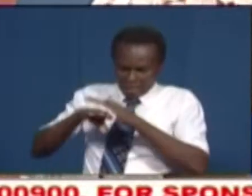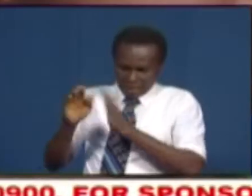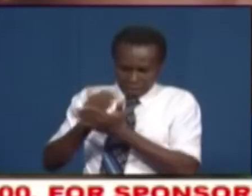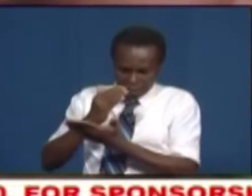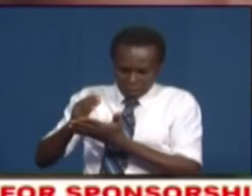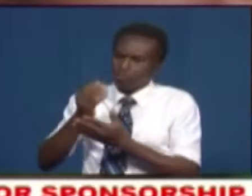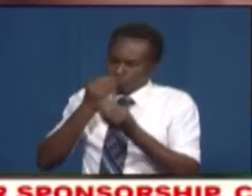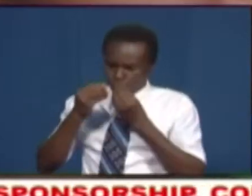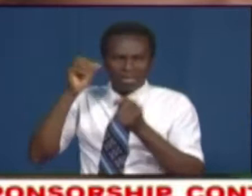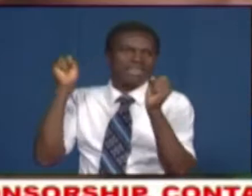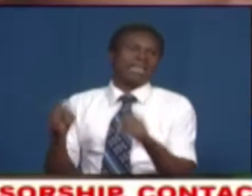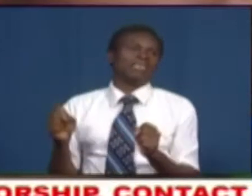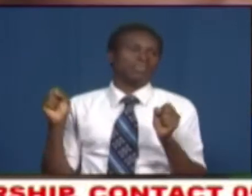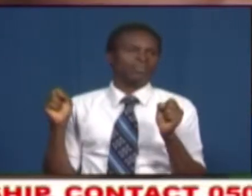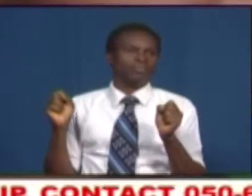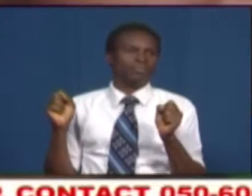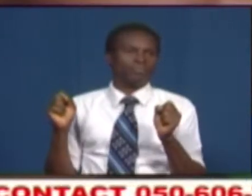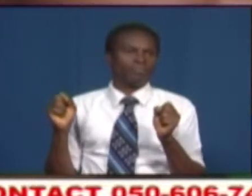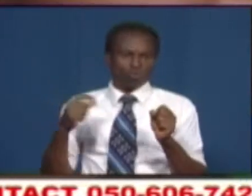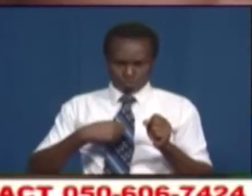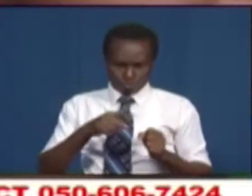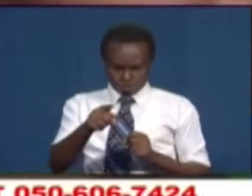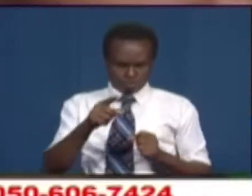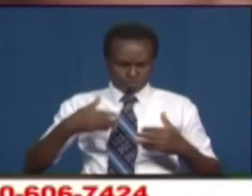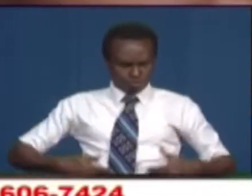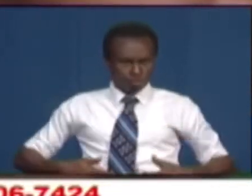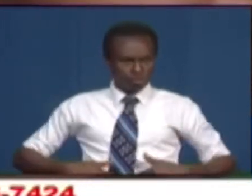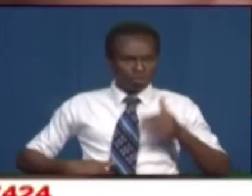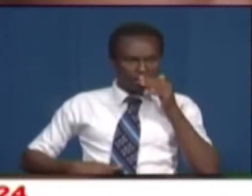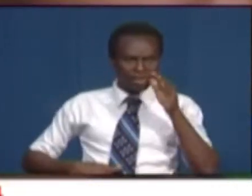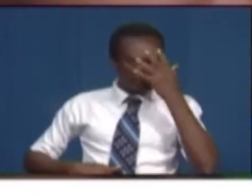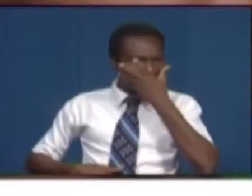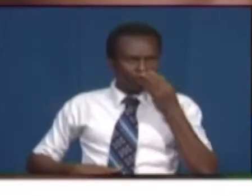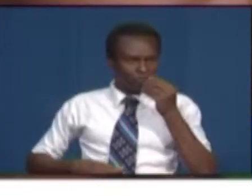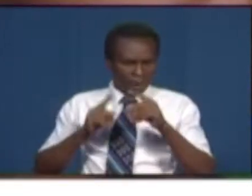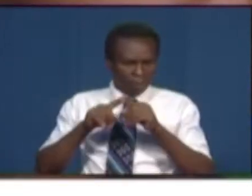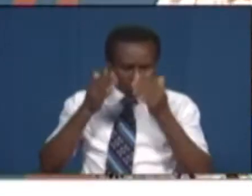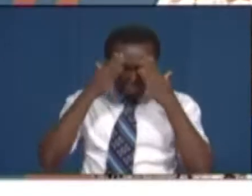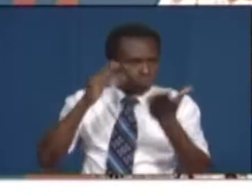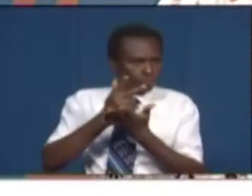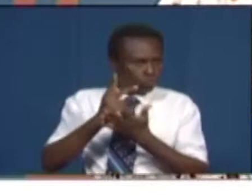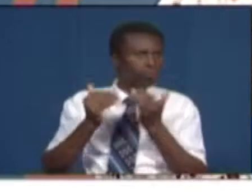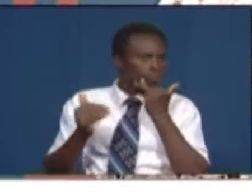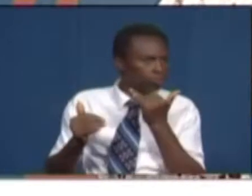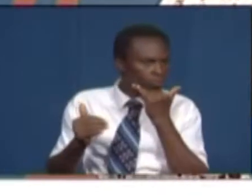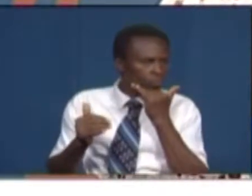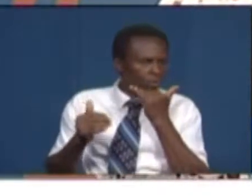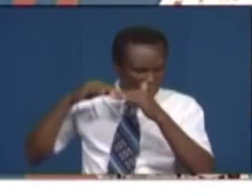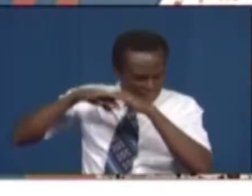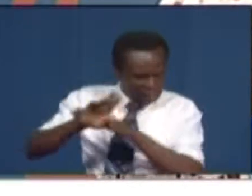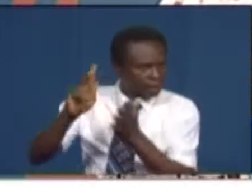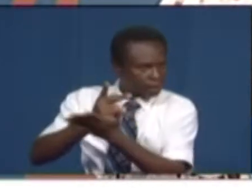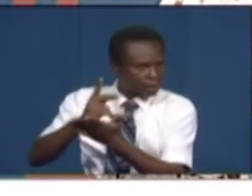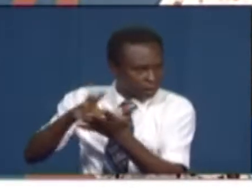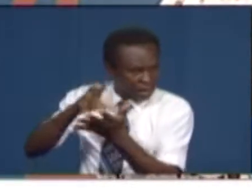youth, you know, adolescent that you are, looking pretty, I can see. But then you still have a lot to do. Try and go to the kitchen and